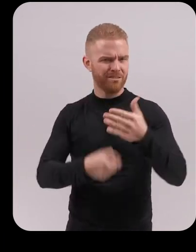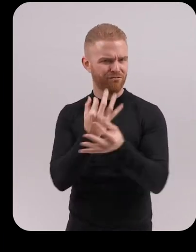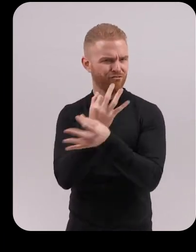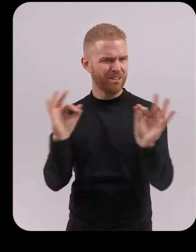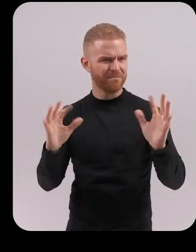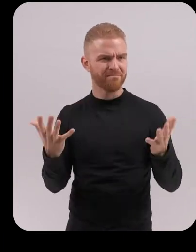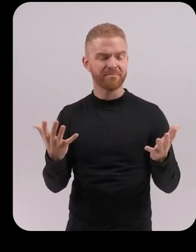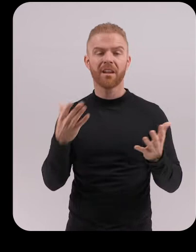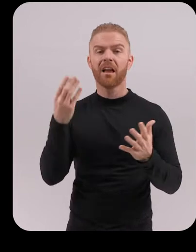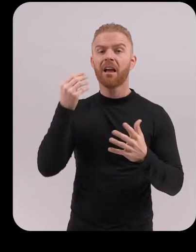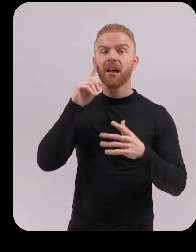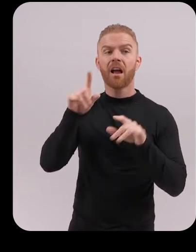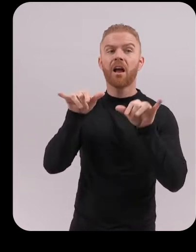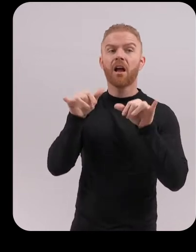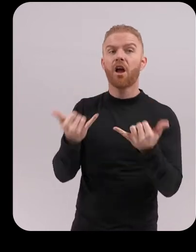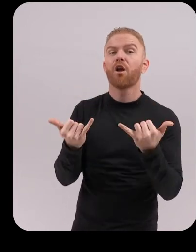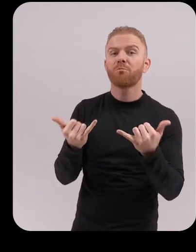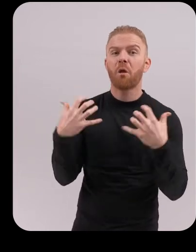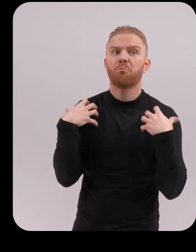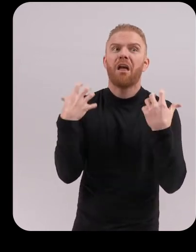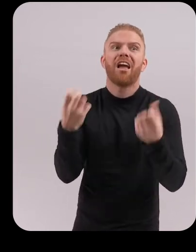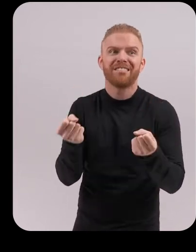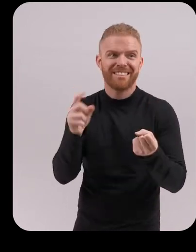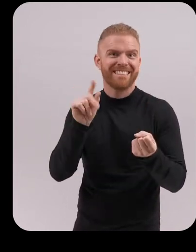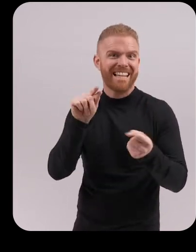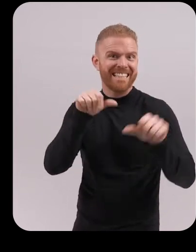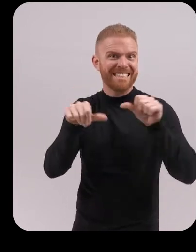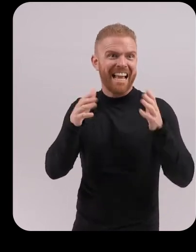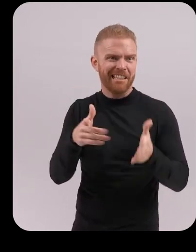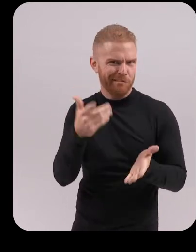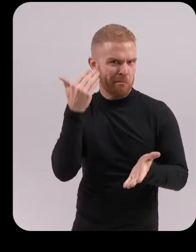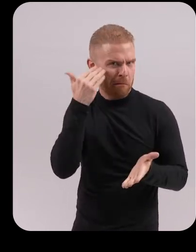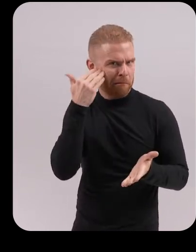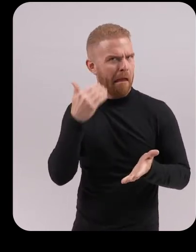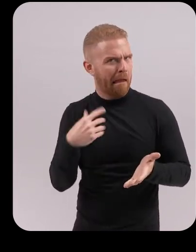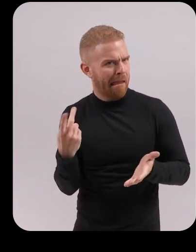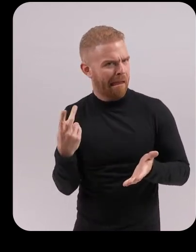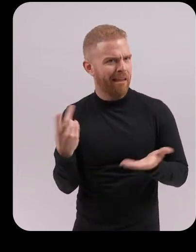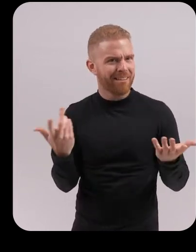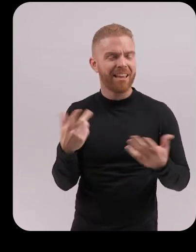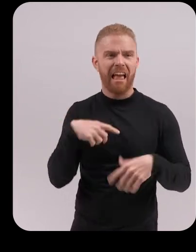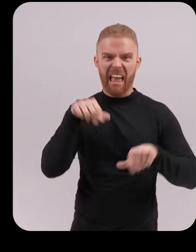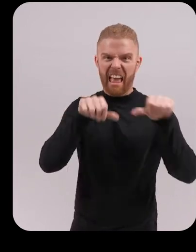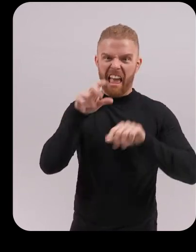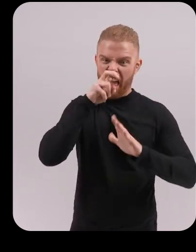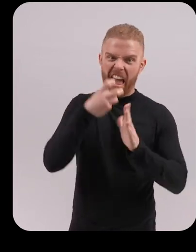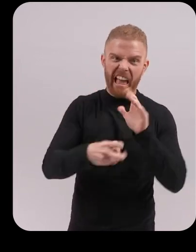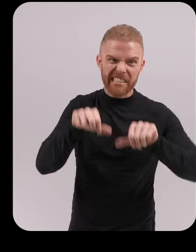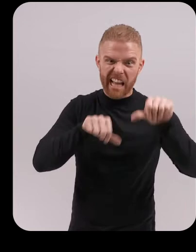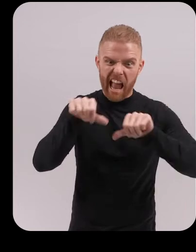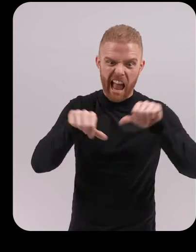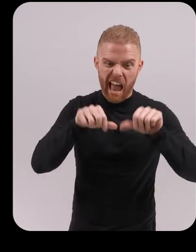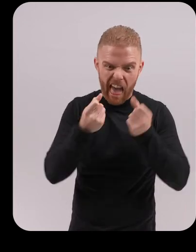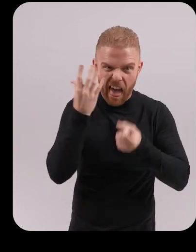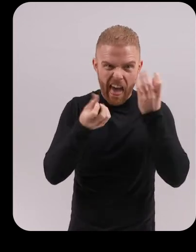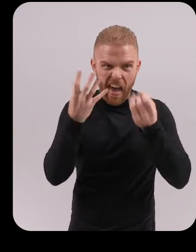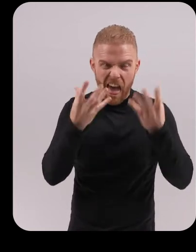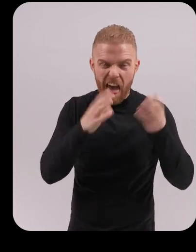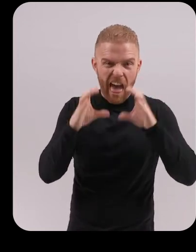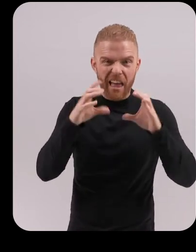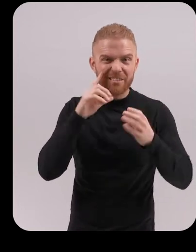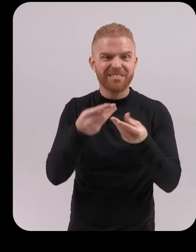for current or recovering data scientists, right? You know, we love to data science the kittens out of problems to get new